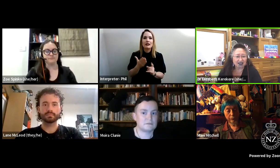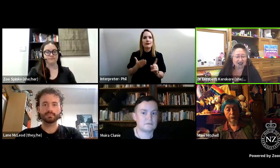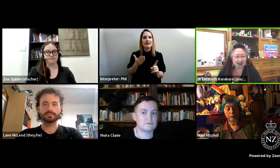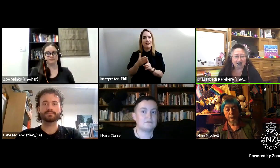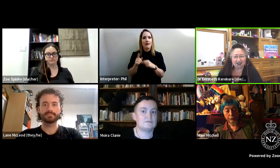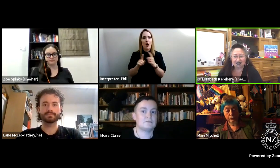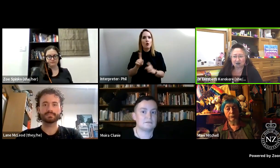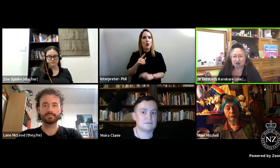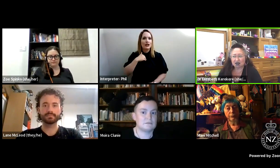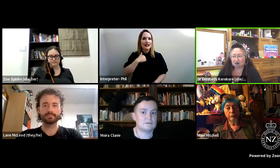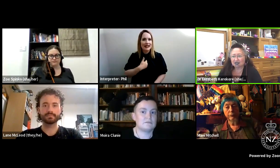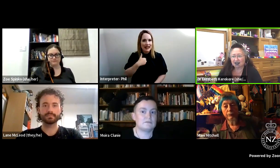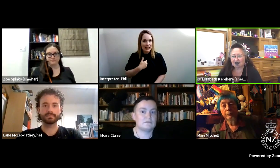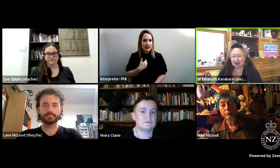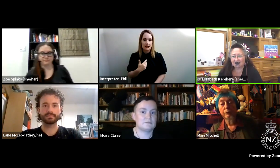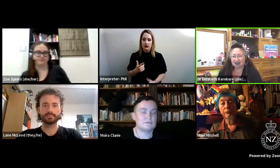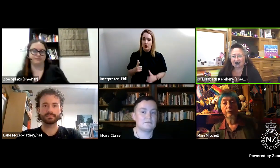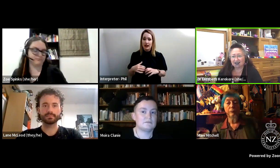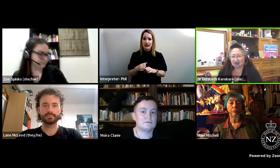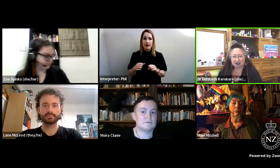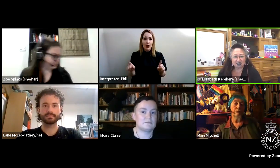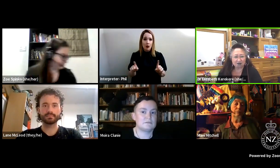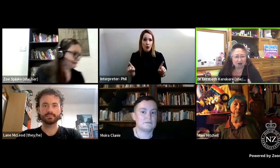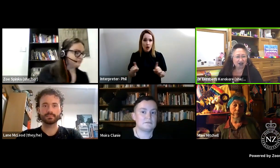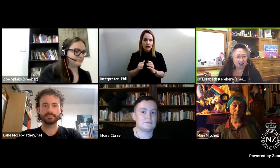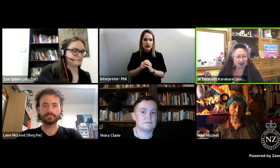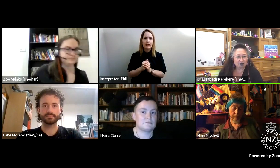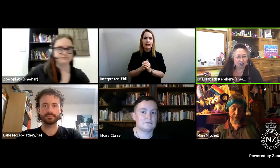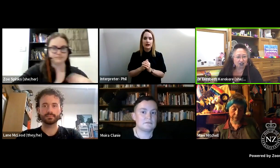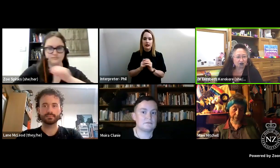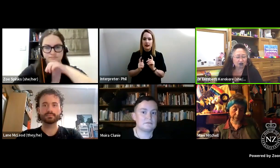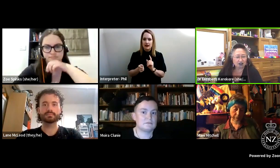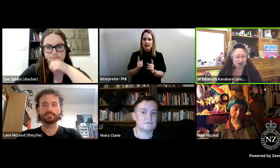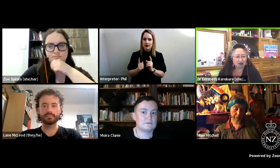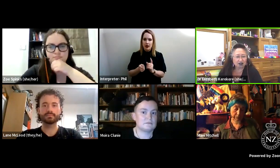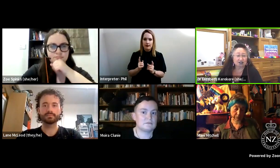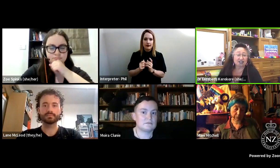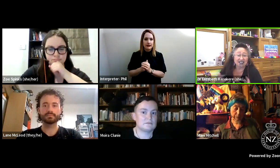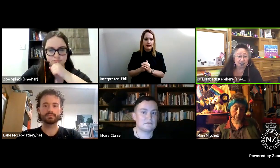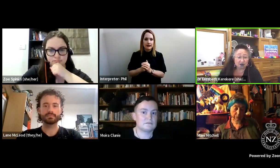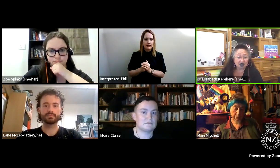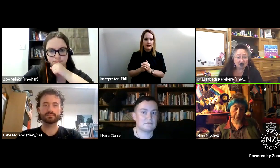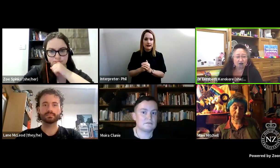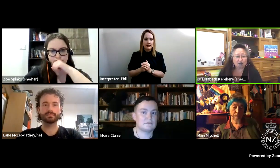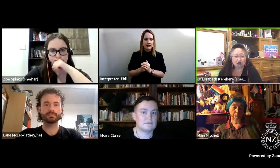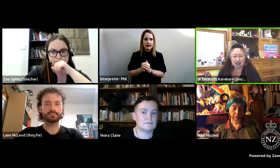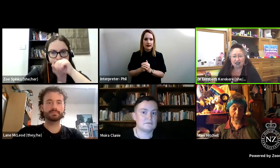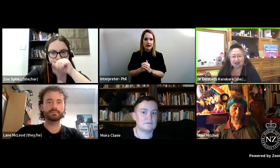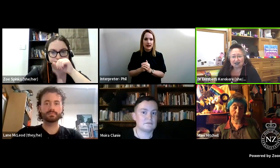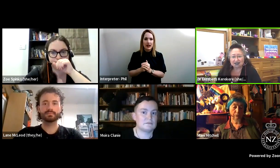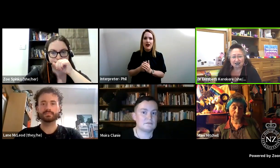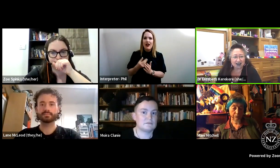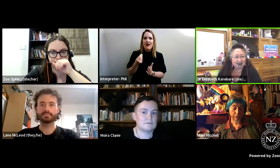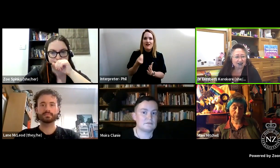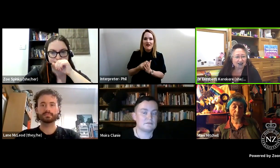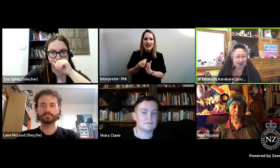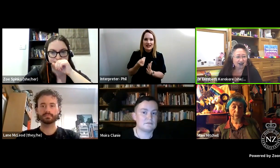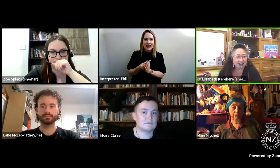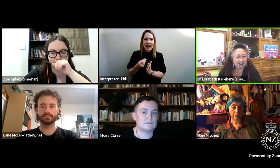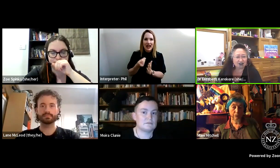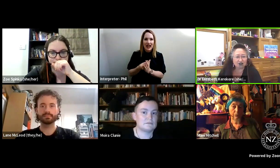that's given here, that sometimes funding might be leveraged ostensibly for trans